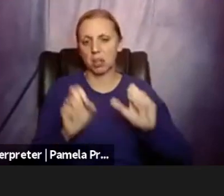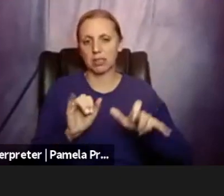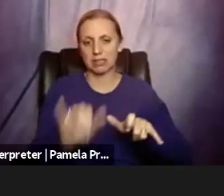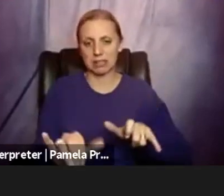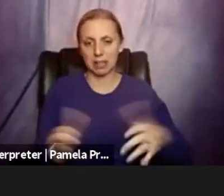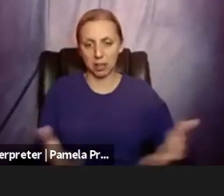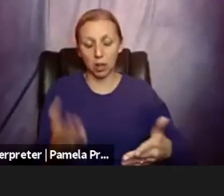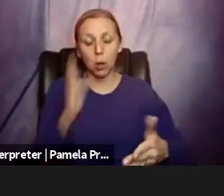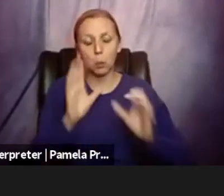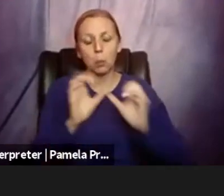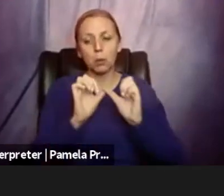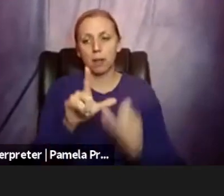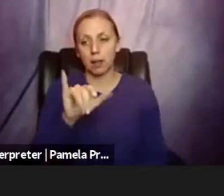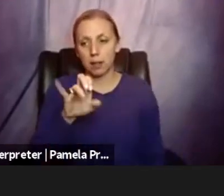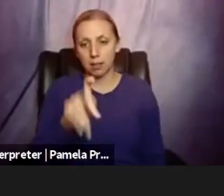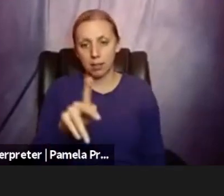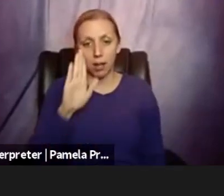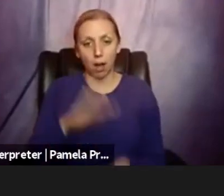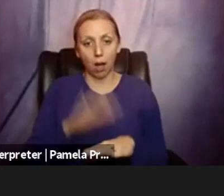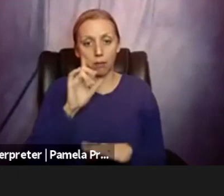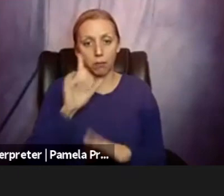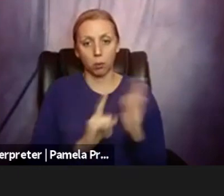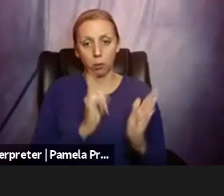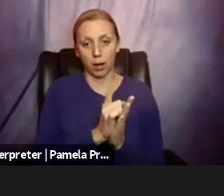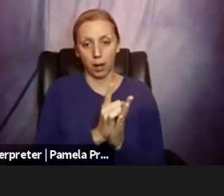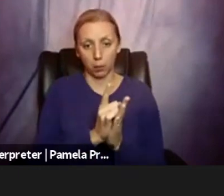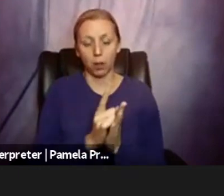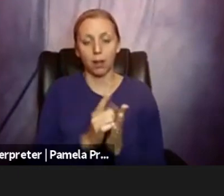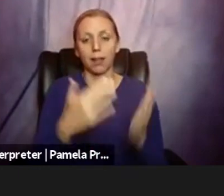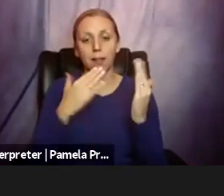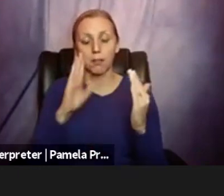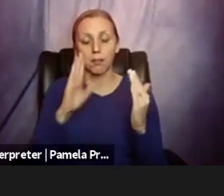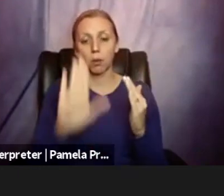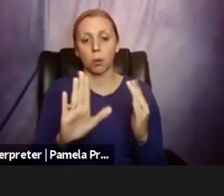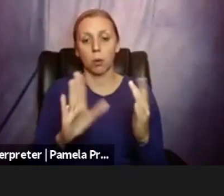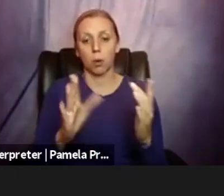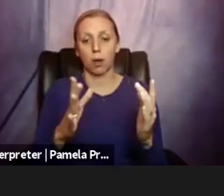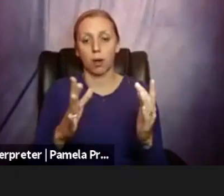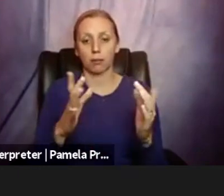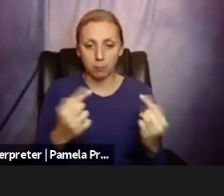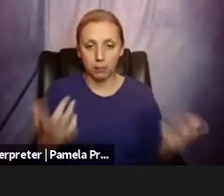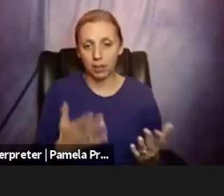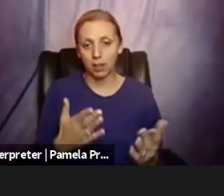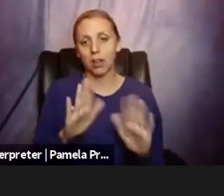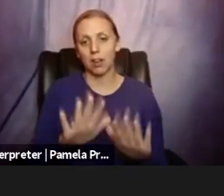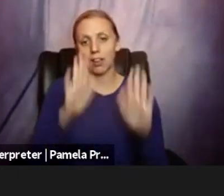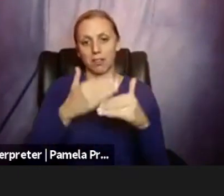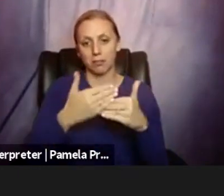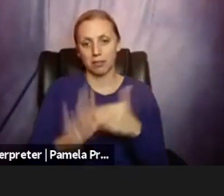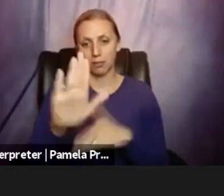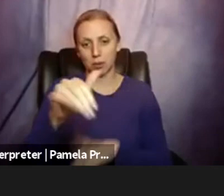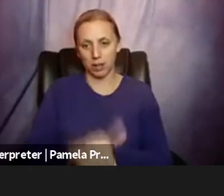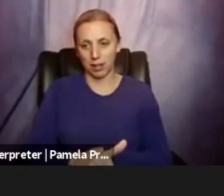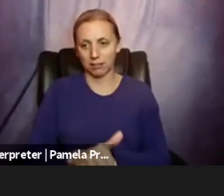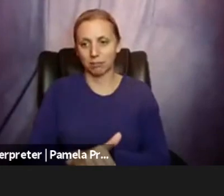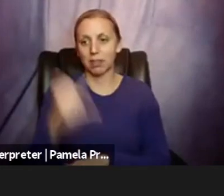this link on for the next hour. We are so grateful for your attendance, and we hope you have an excellent rest of your evening. To learn